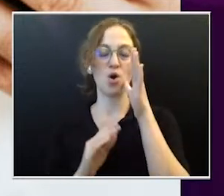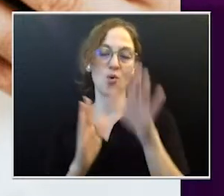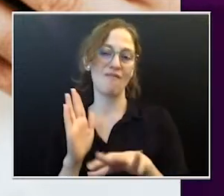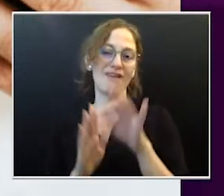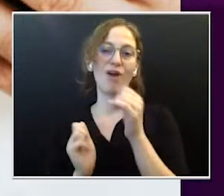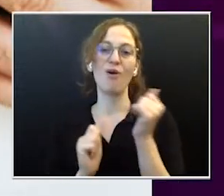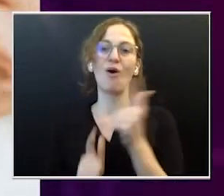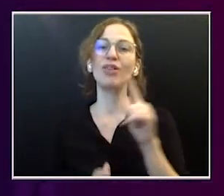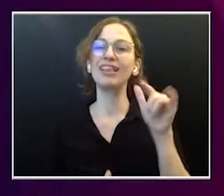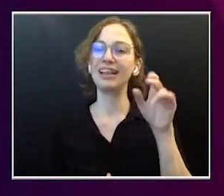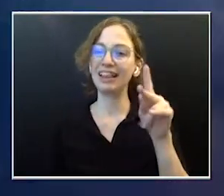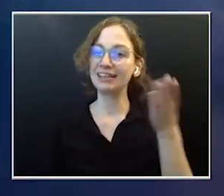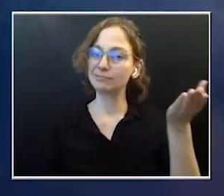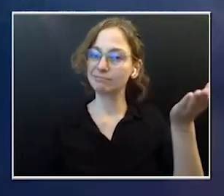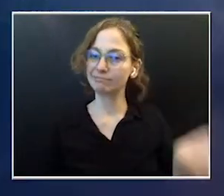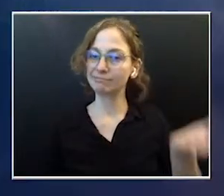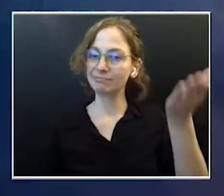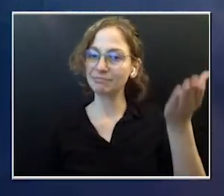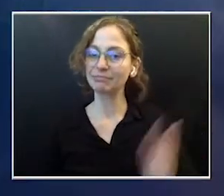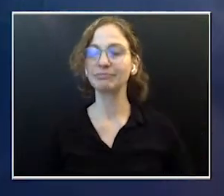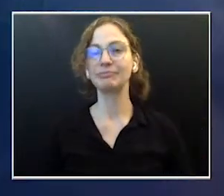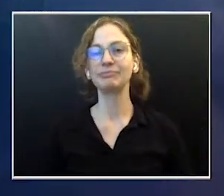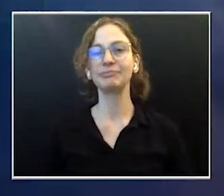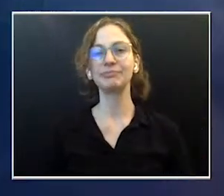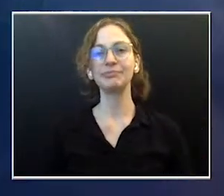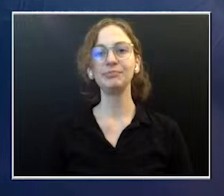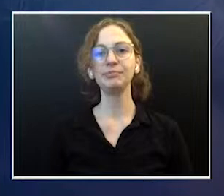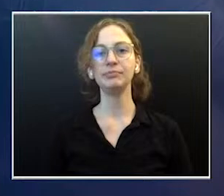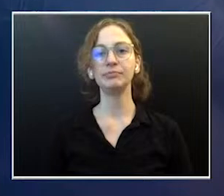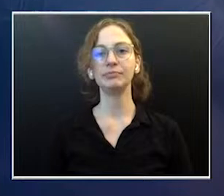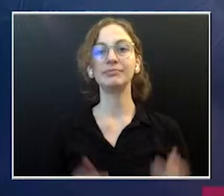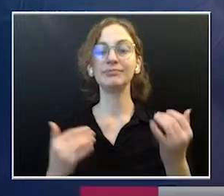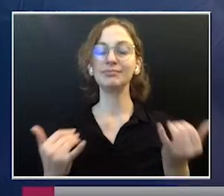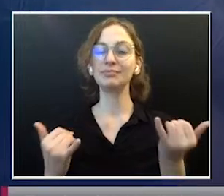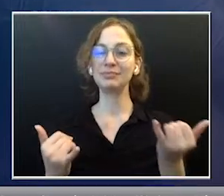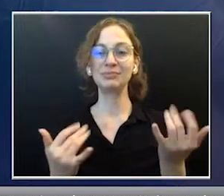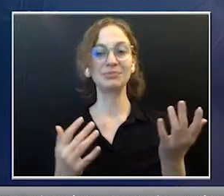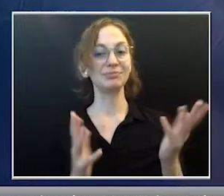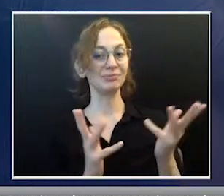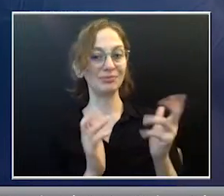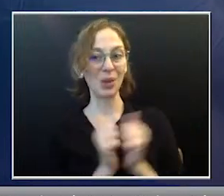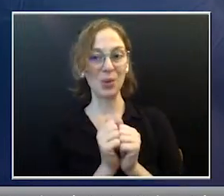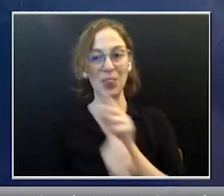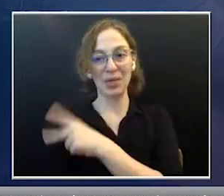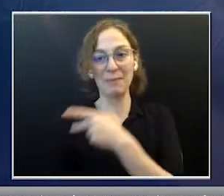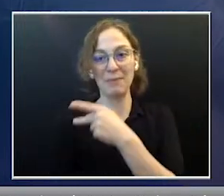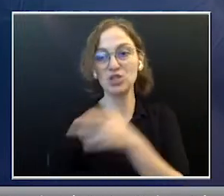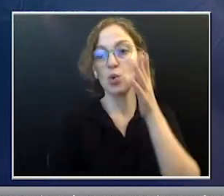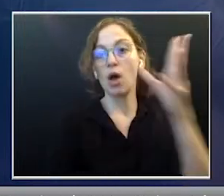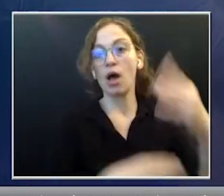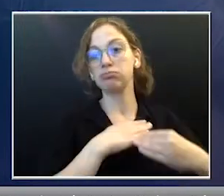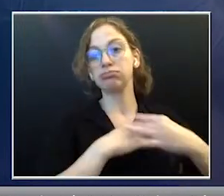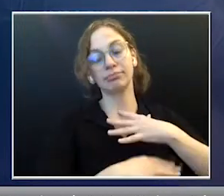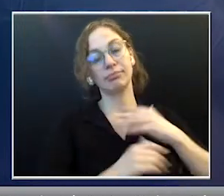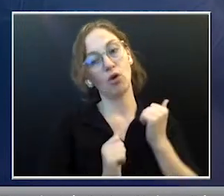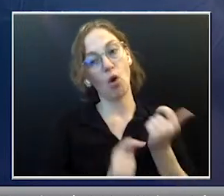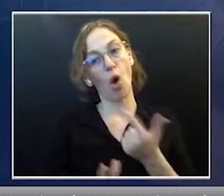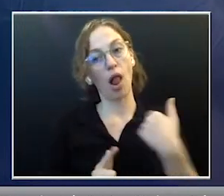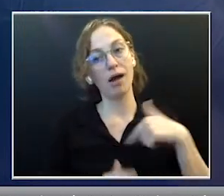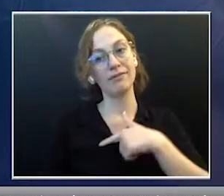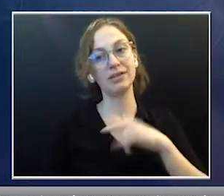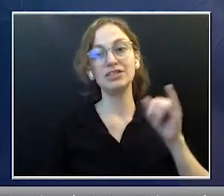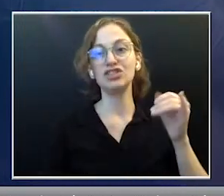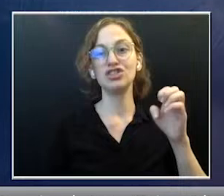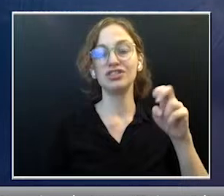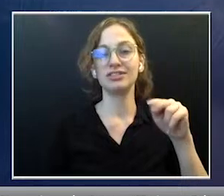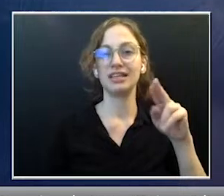there on your screen. And now to a patient who will inspire all of us. Janine Kiesling shows us how Angela